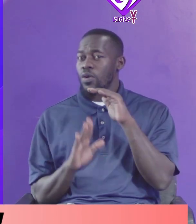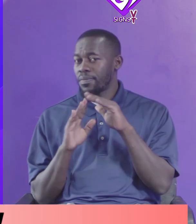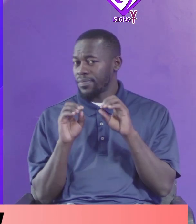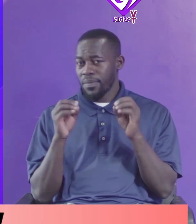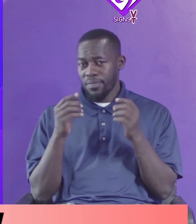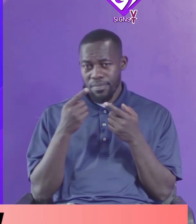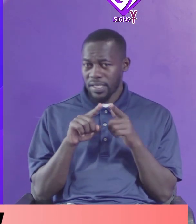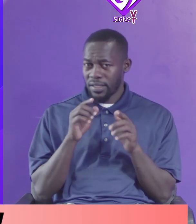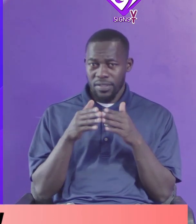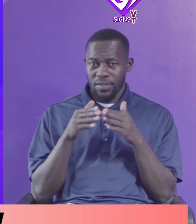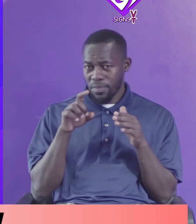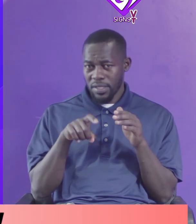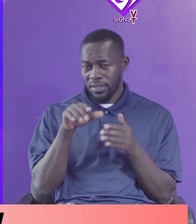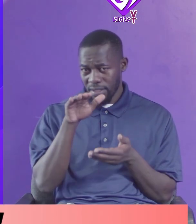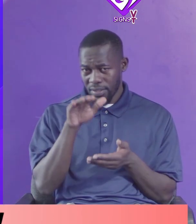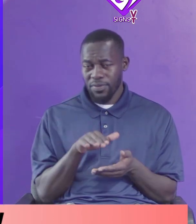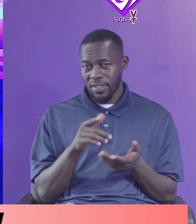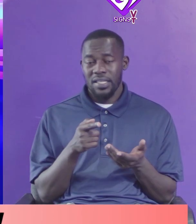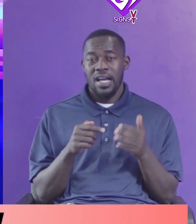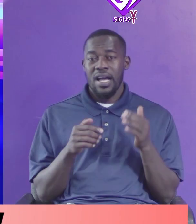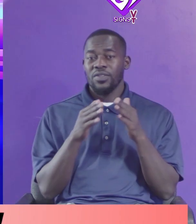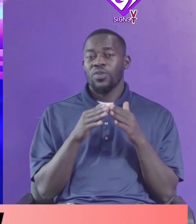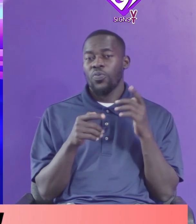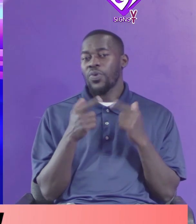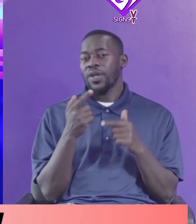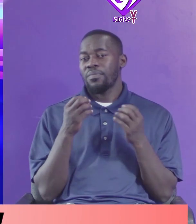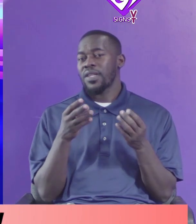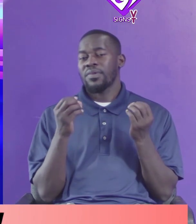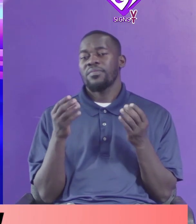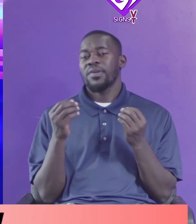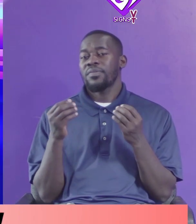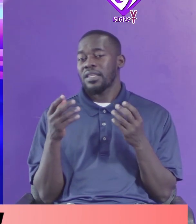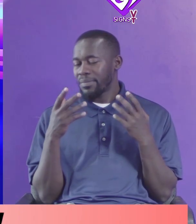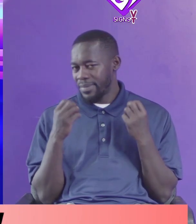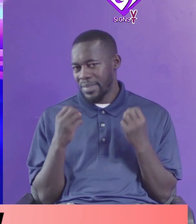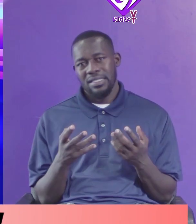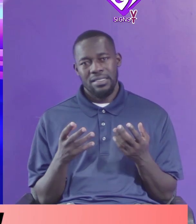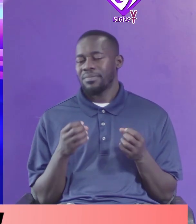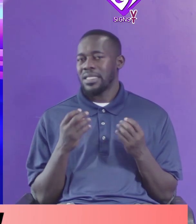shows these guys have won this number of games and Right. also coming from the Champions League. That could mean